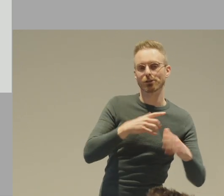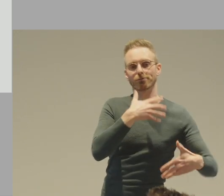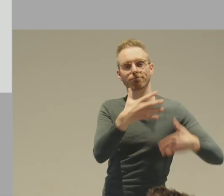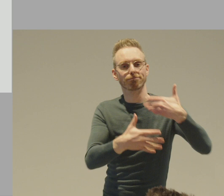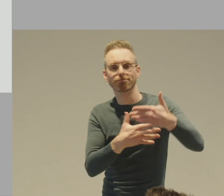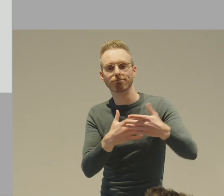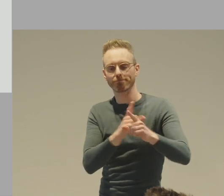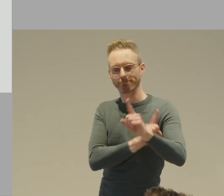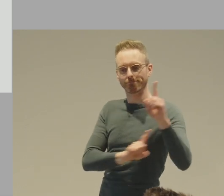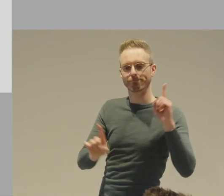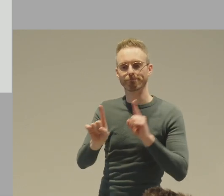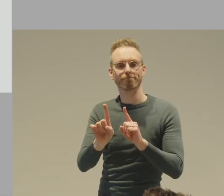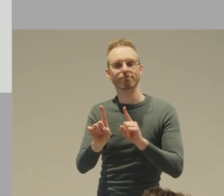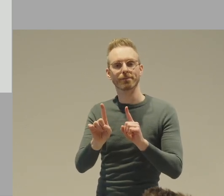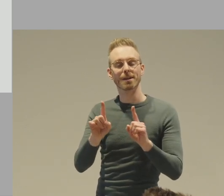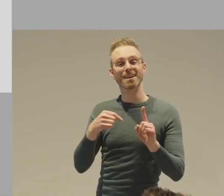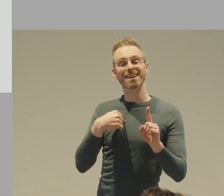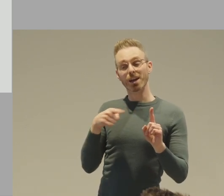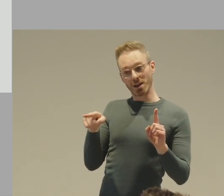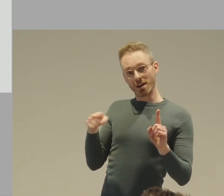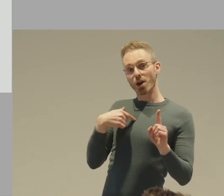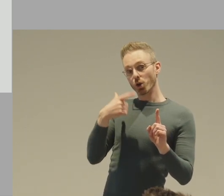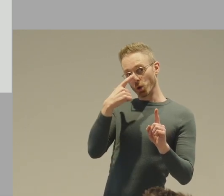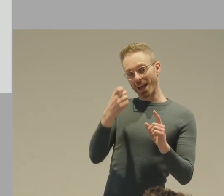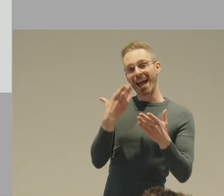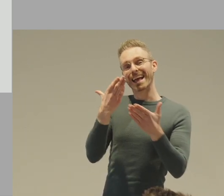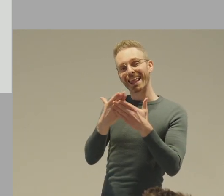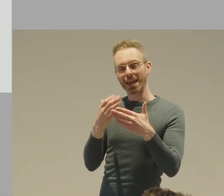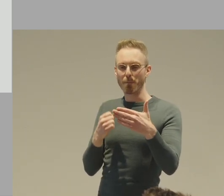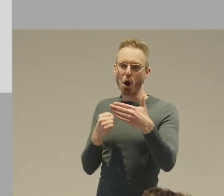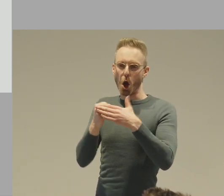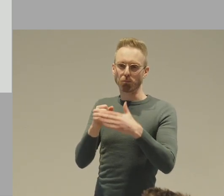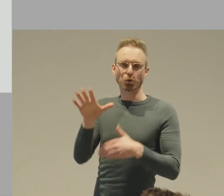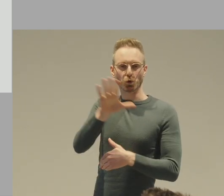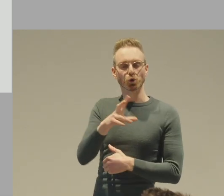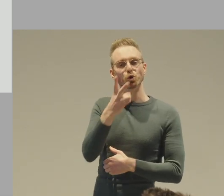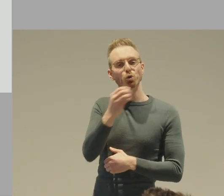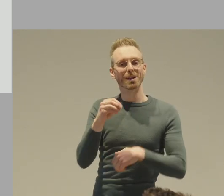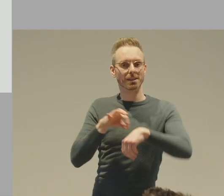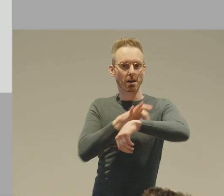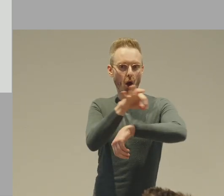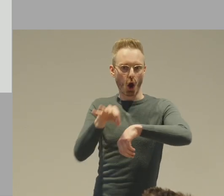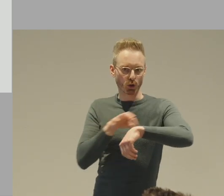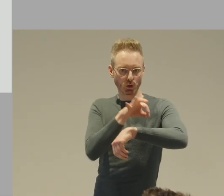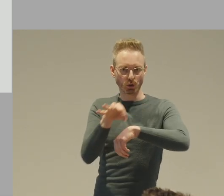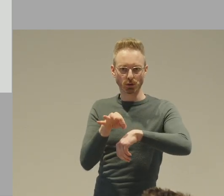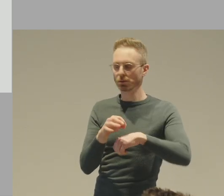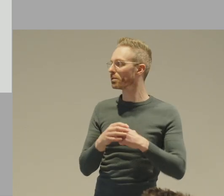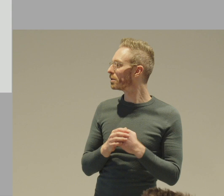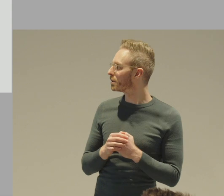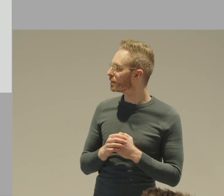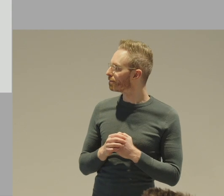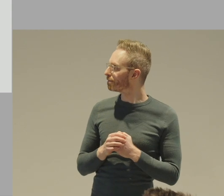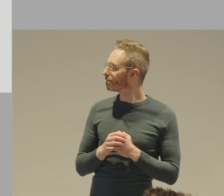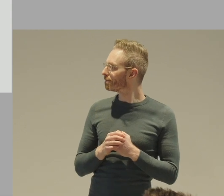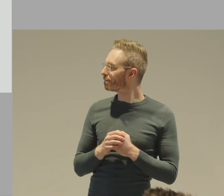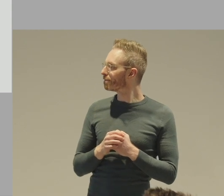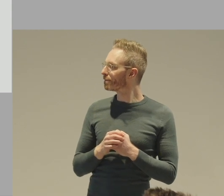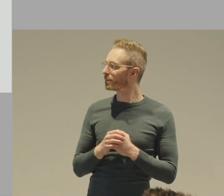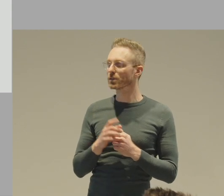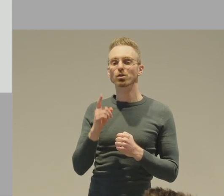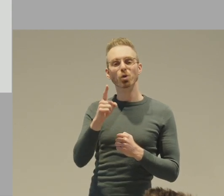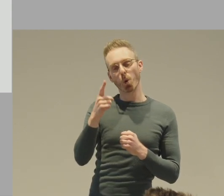20% of your hours covered. I'm going to give you an example in a second of what this means, but you can see that it's really important. If you're thinking about